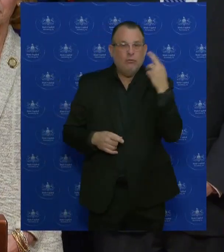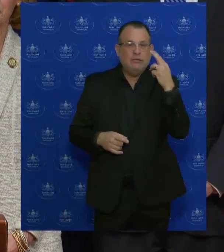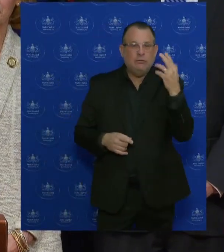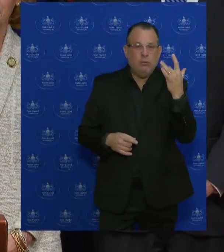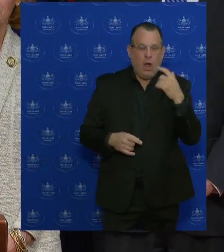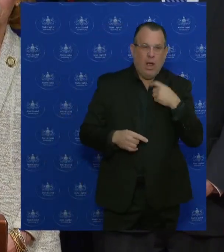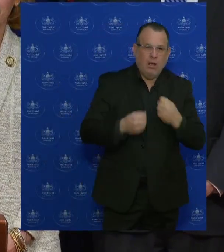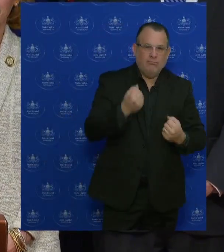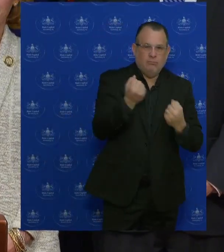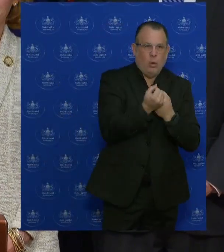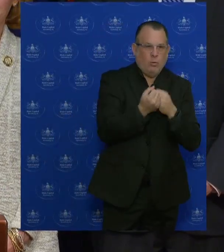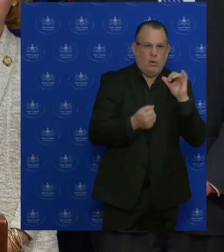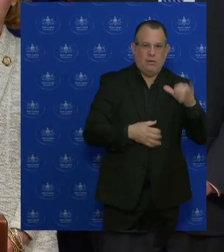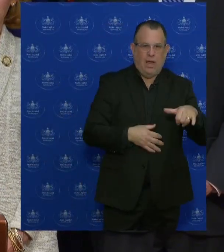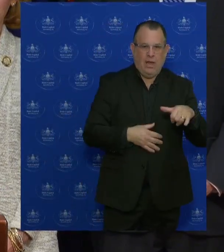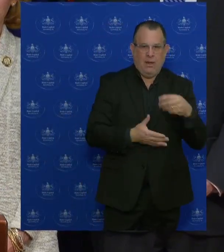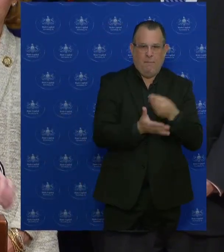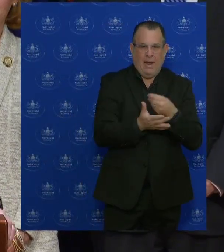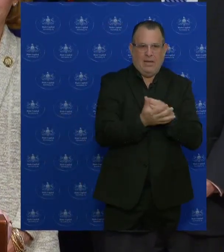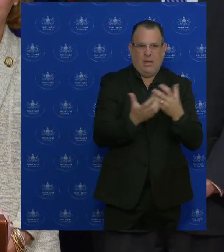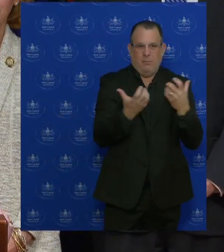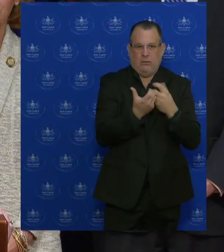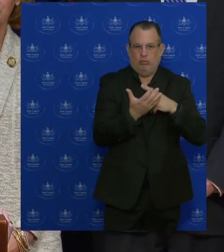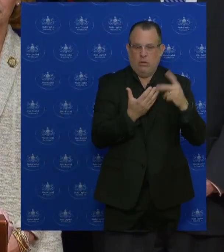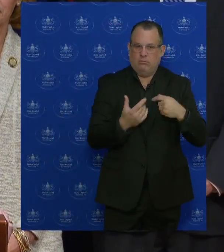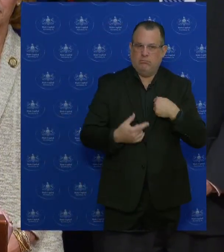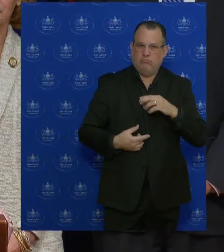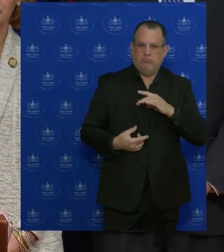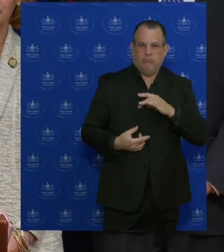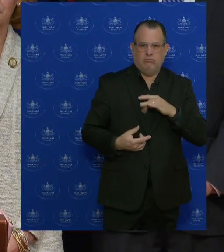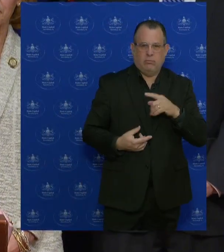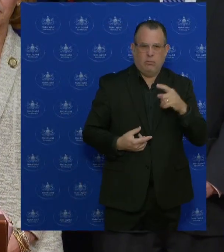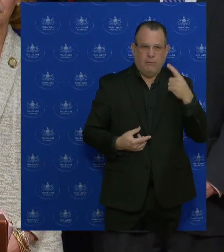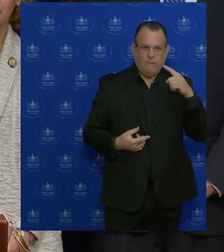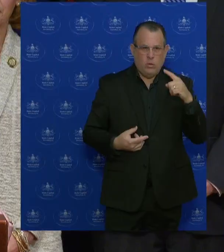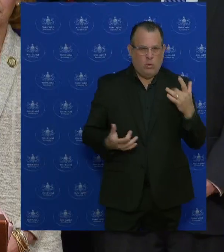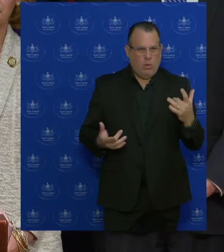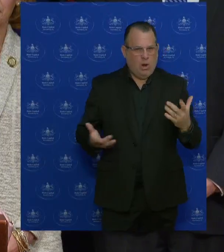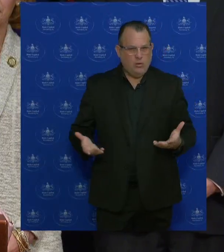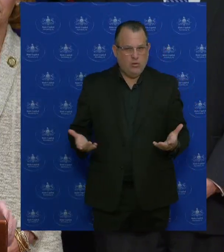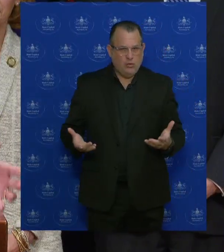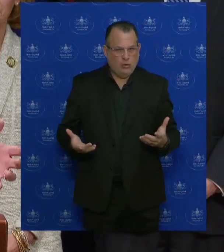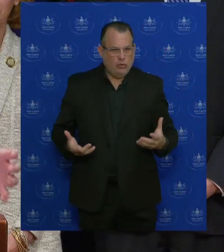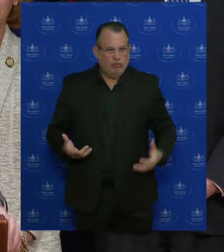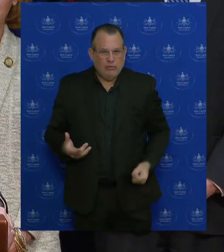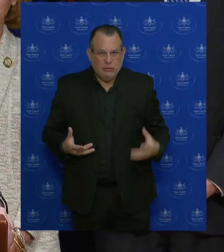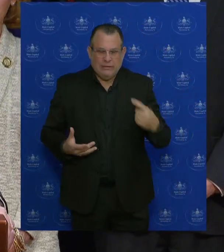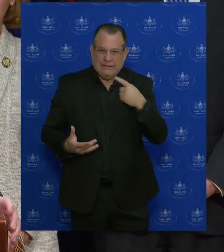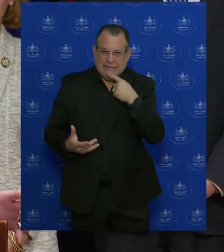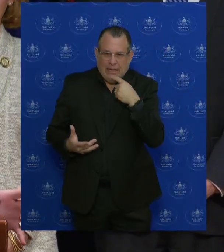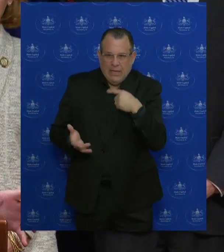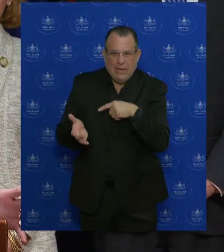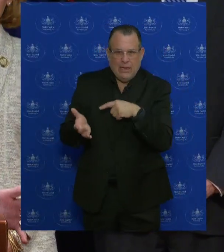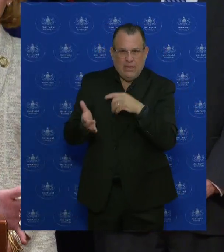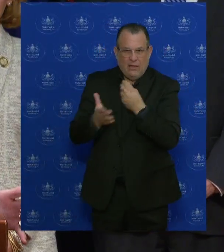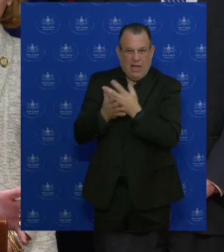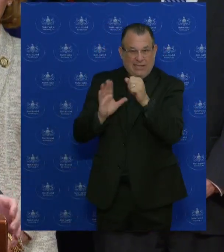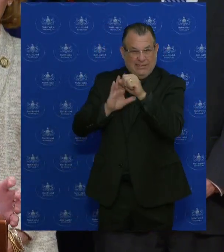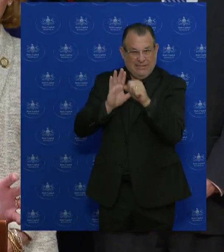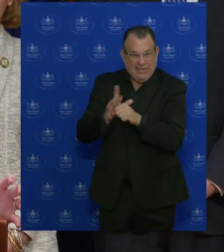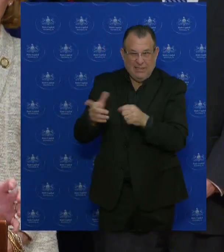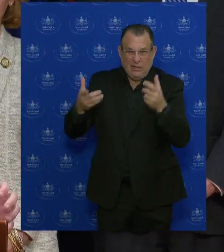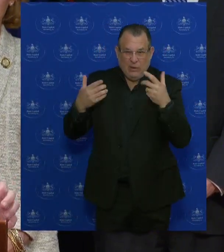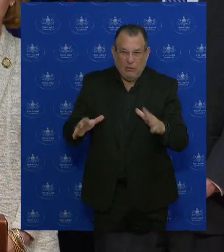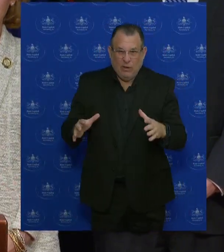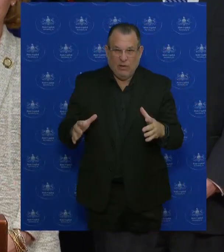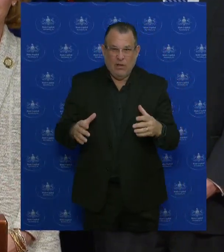Match. So why are we here? As the Treasurer said, the state automatically returned over 7,000 households,